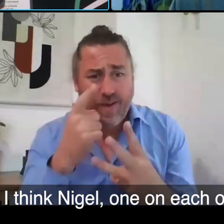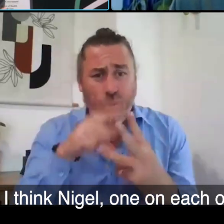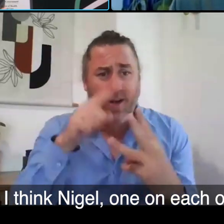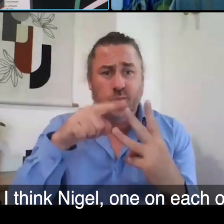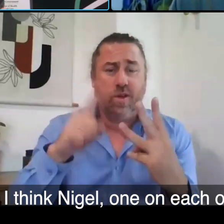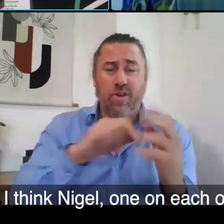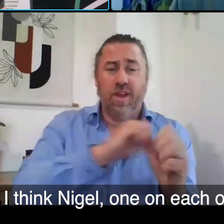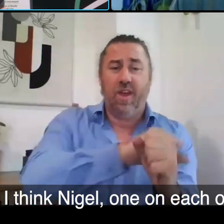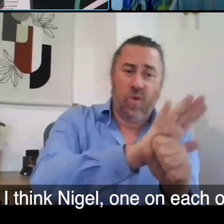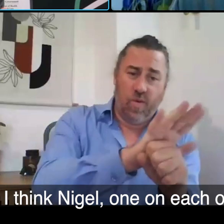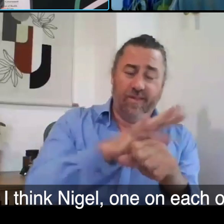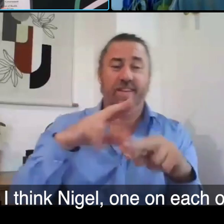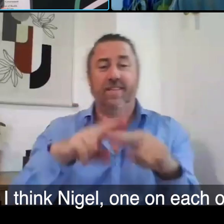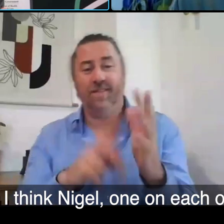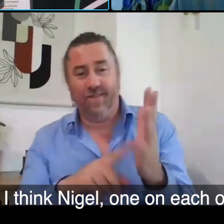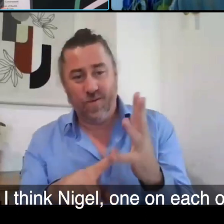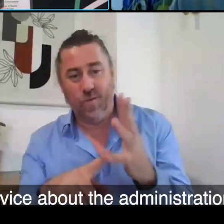the viruses,